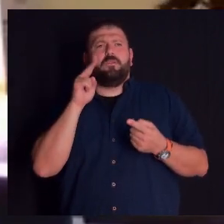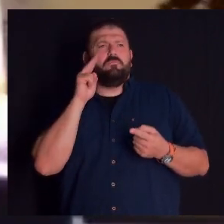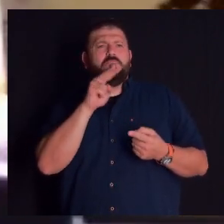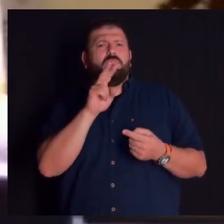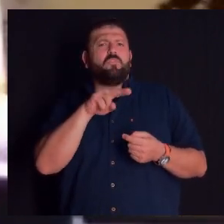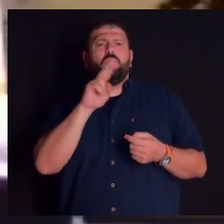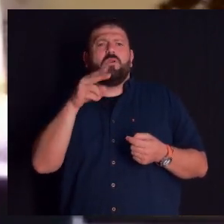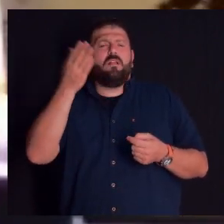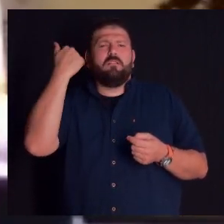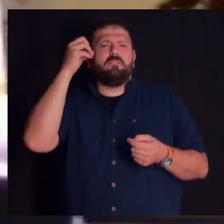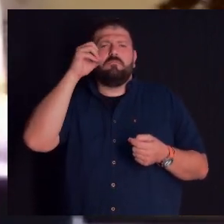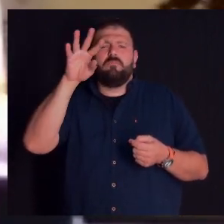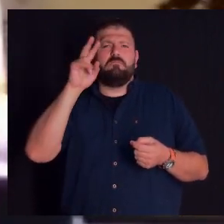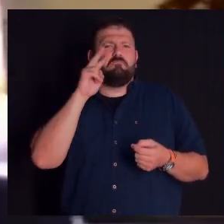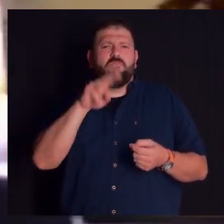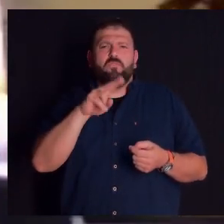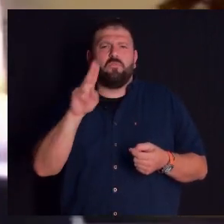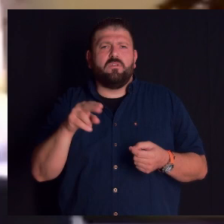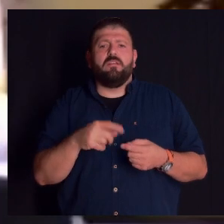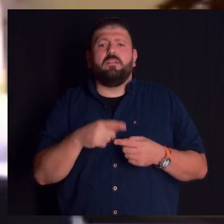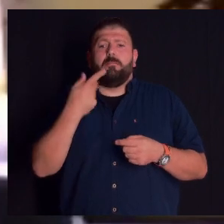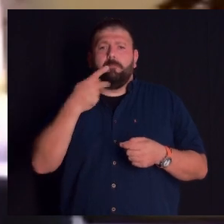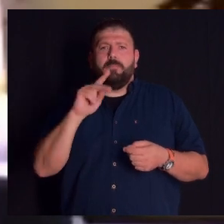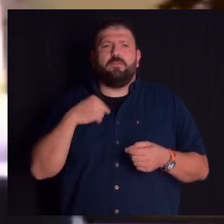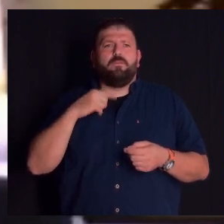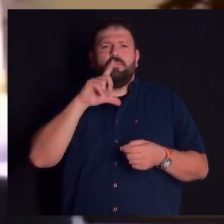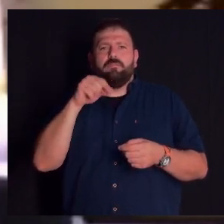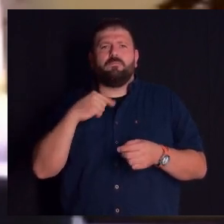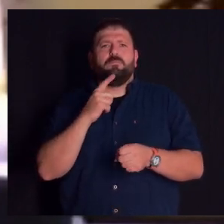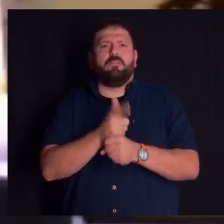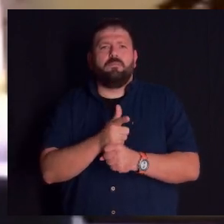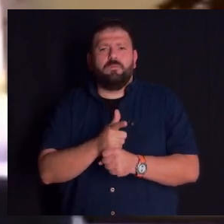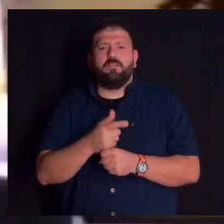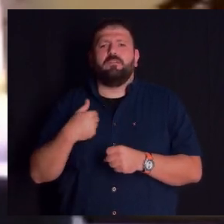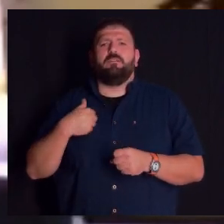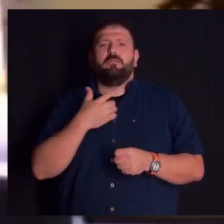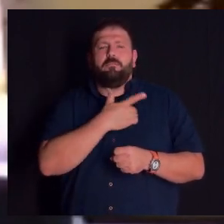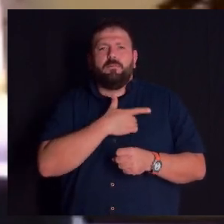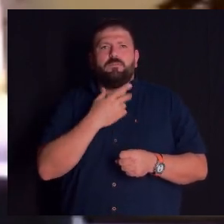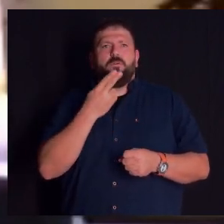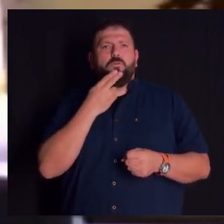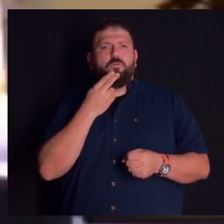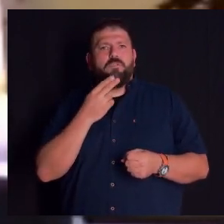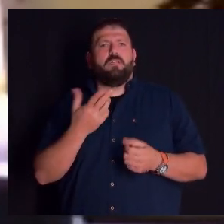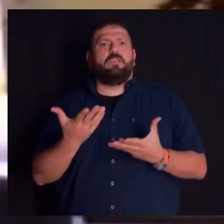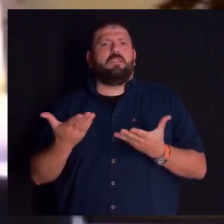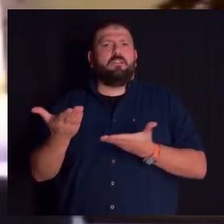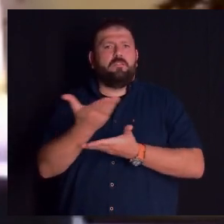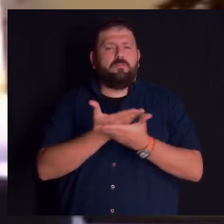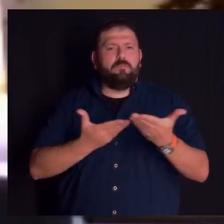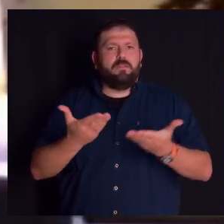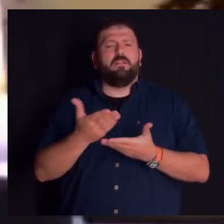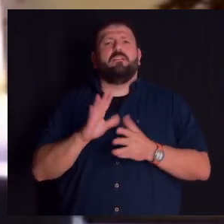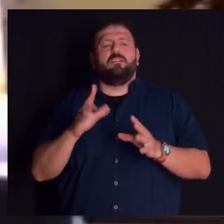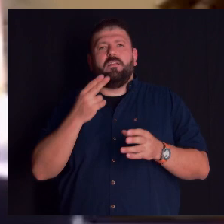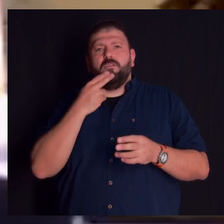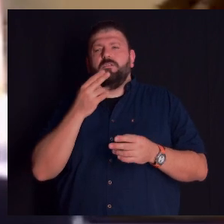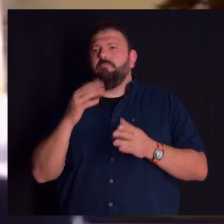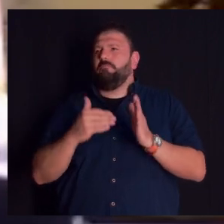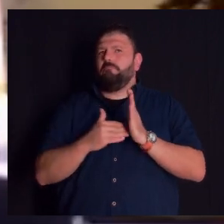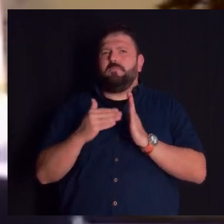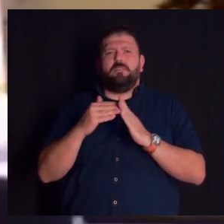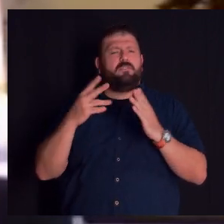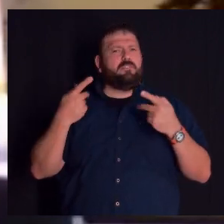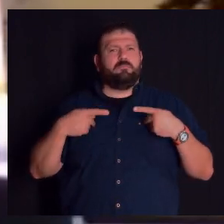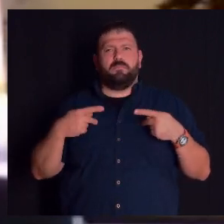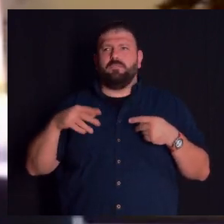lado difícil. but I was Pero used luego to me see the puse a nada más difficulties. degustar y platicar. Nos han compartido muchísimas veces, But millones then de veces. you Nada